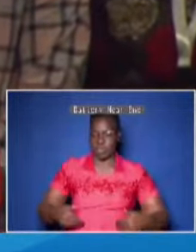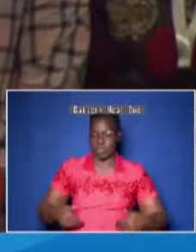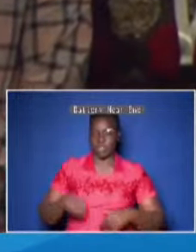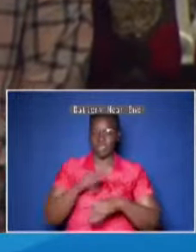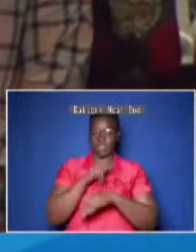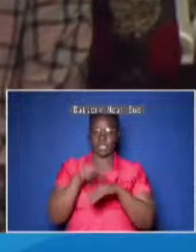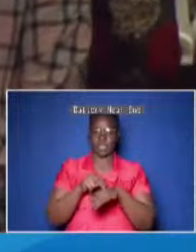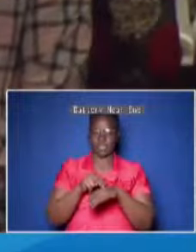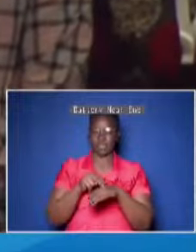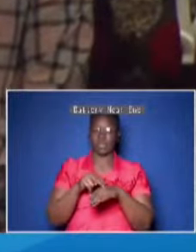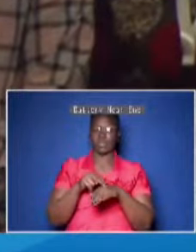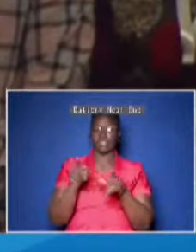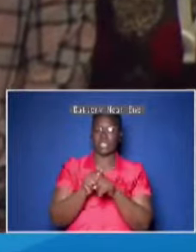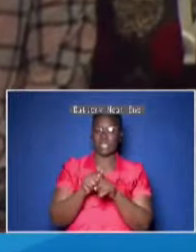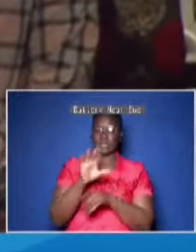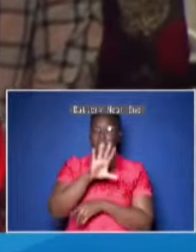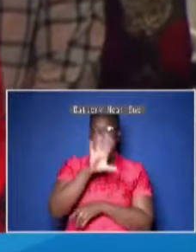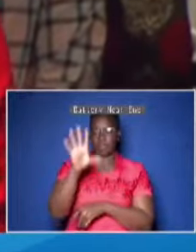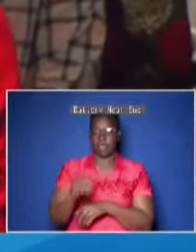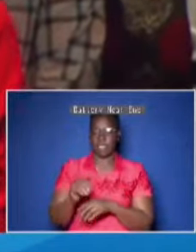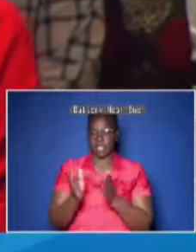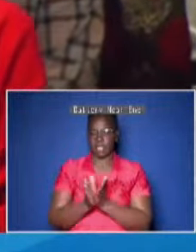nation it's